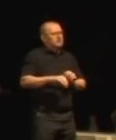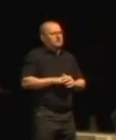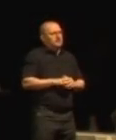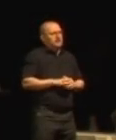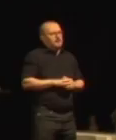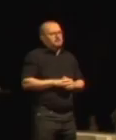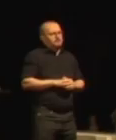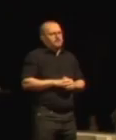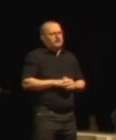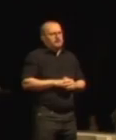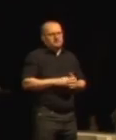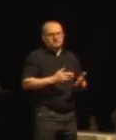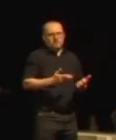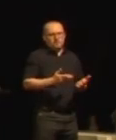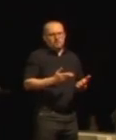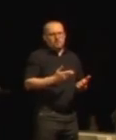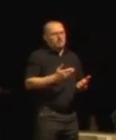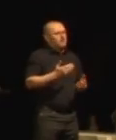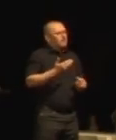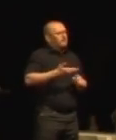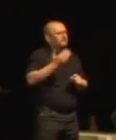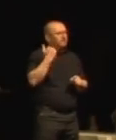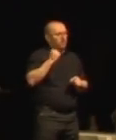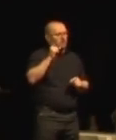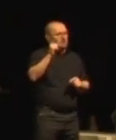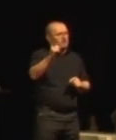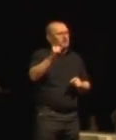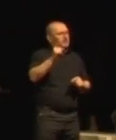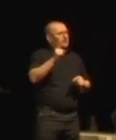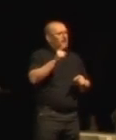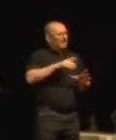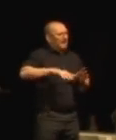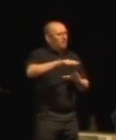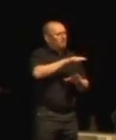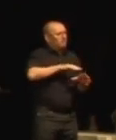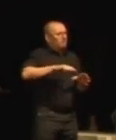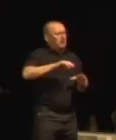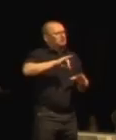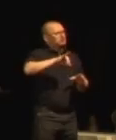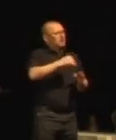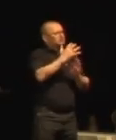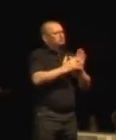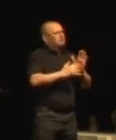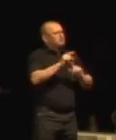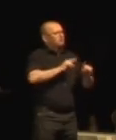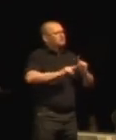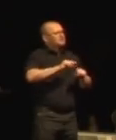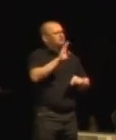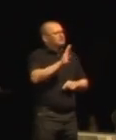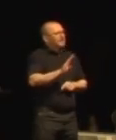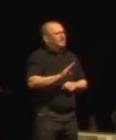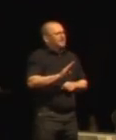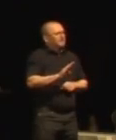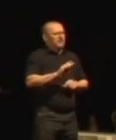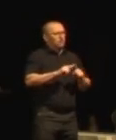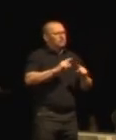the basis for an open letter when they were calling out a transphobic incident at a JavaScript conference. And a couple of weeks